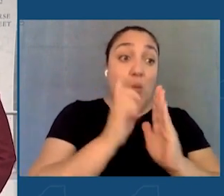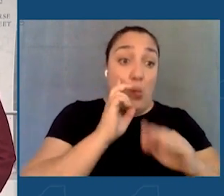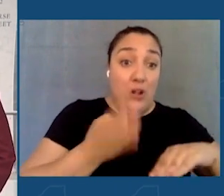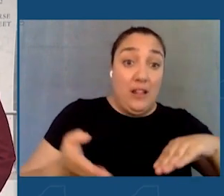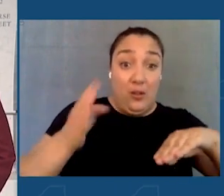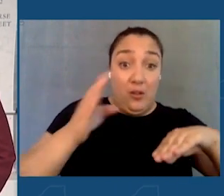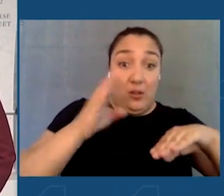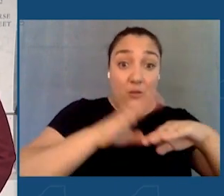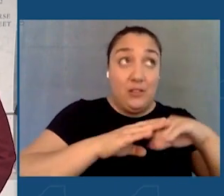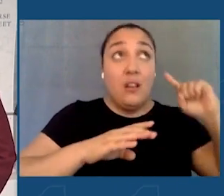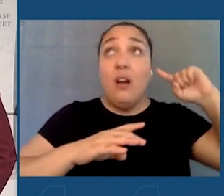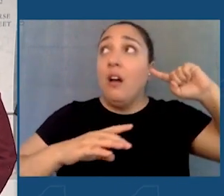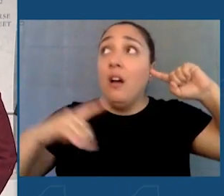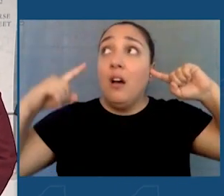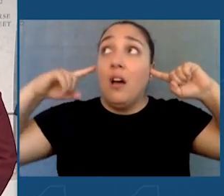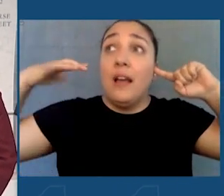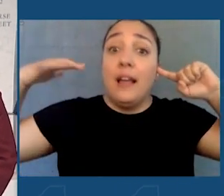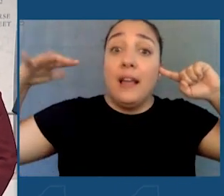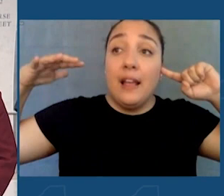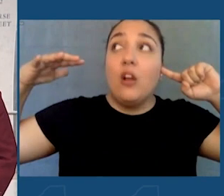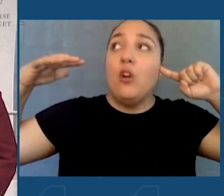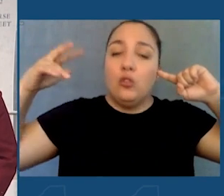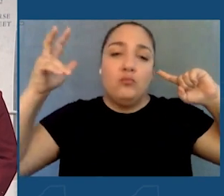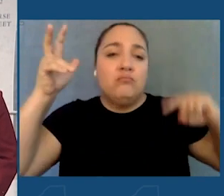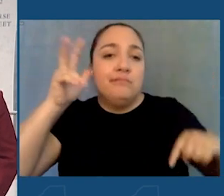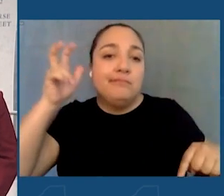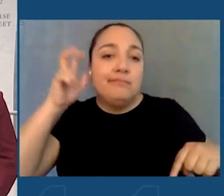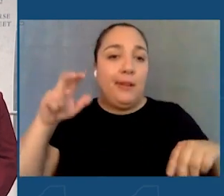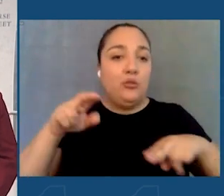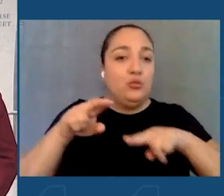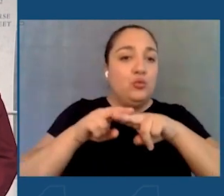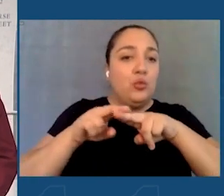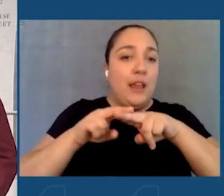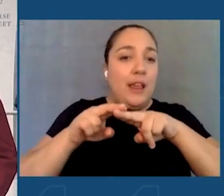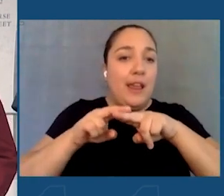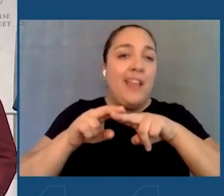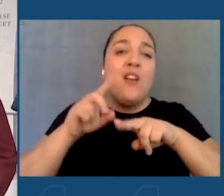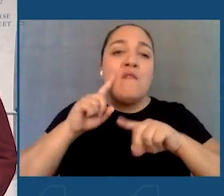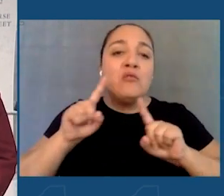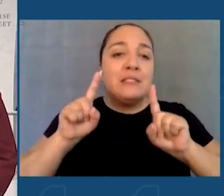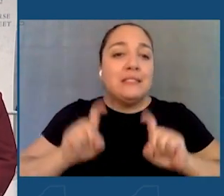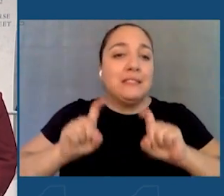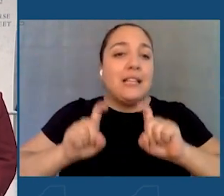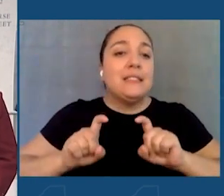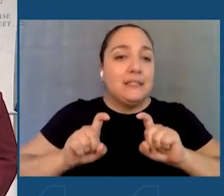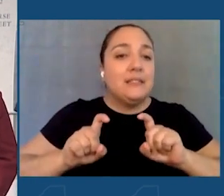background? Those are the test trains that are running in and out for employees to be ready to run the service later this year.